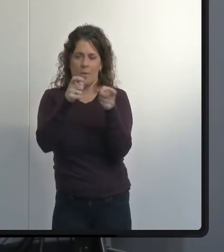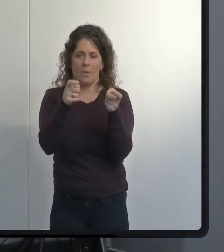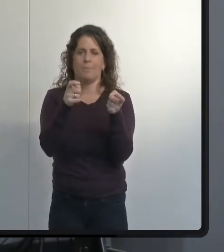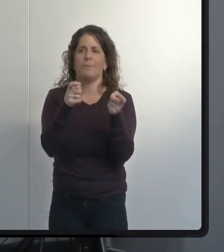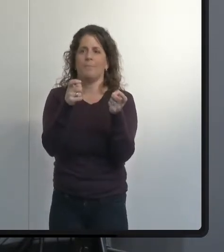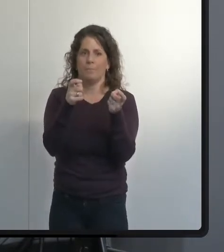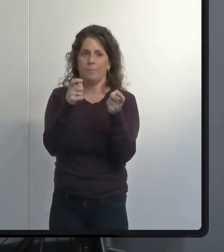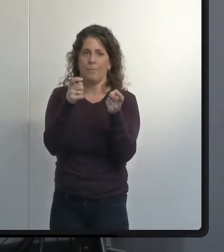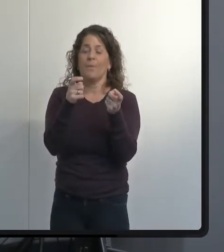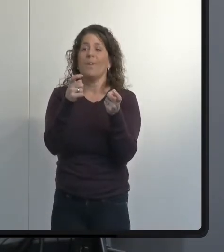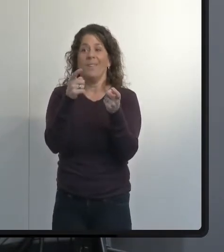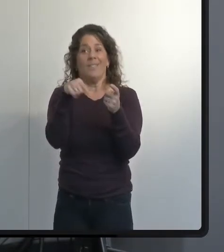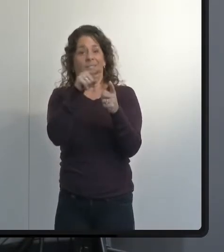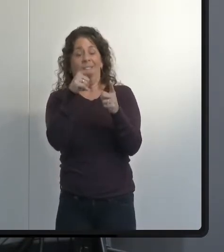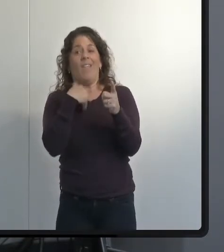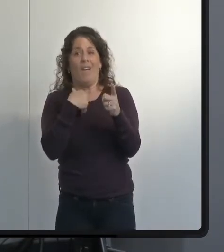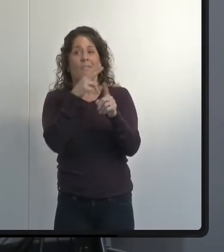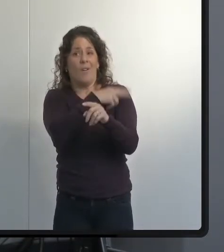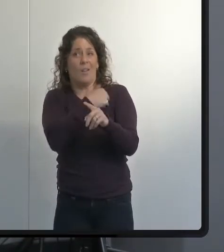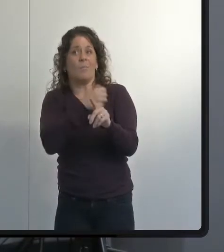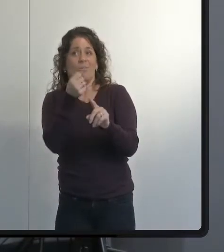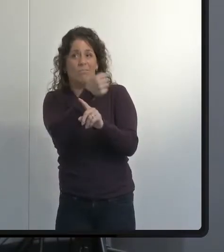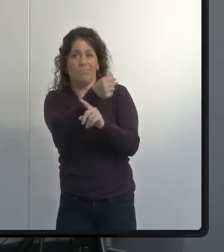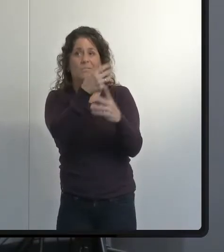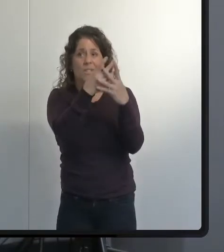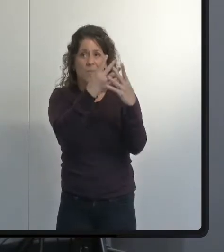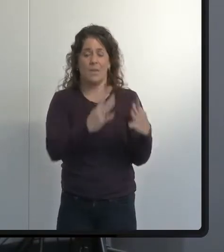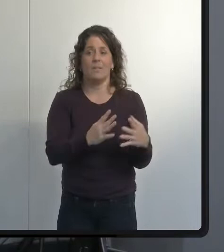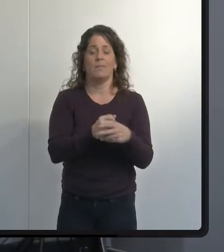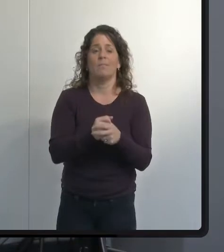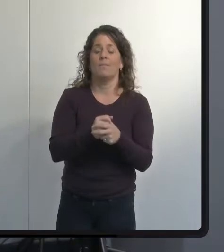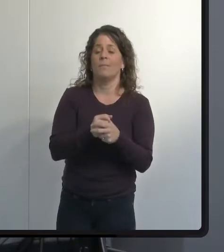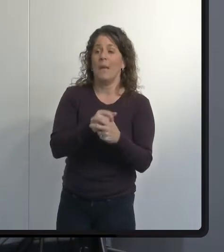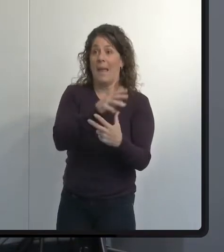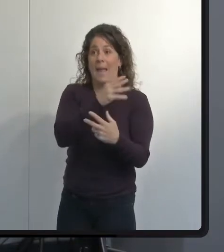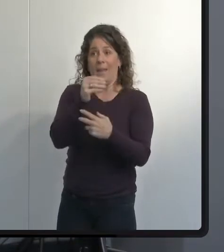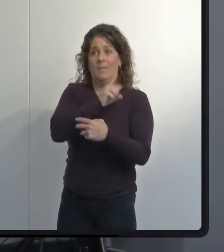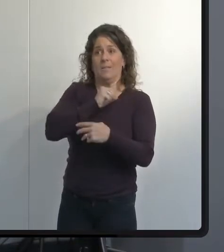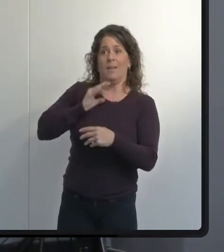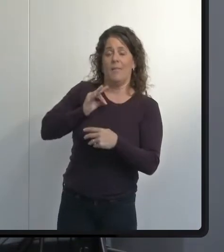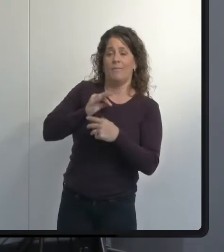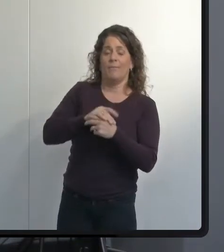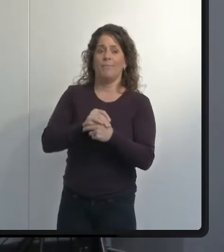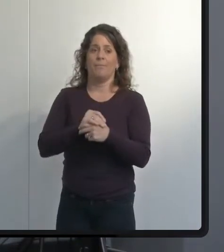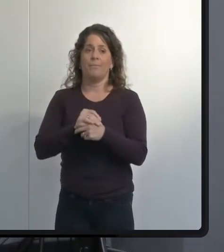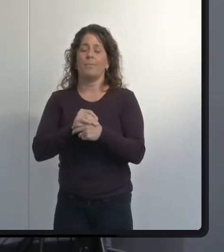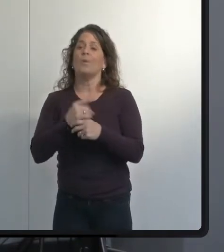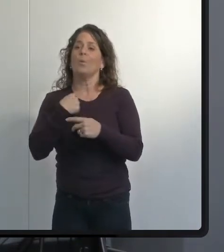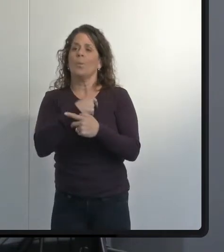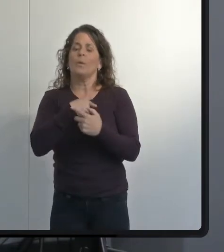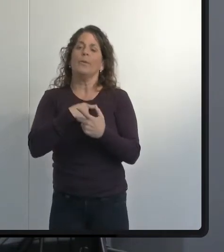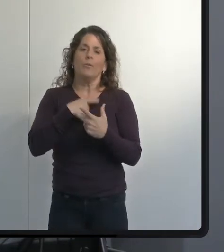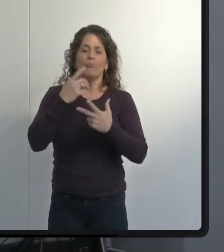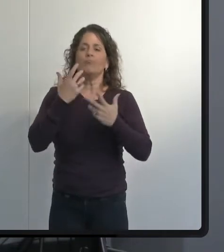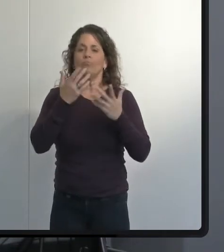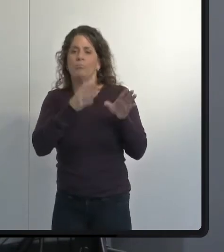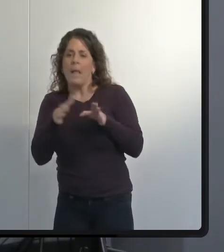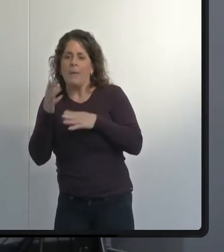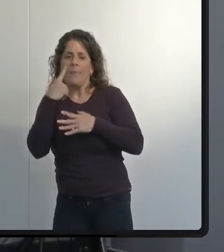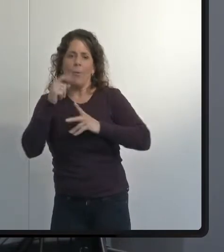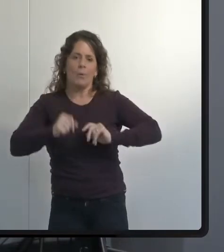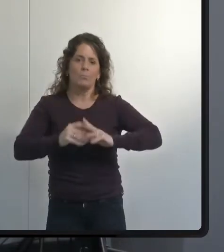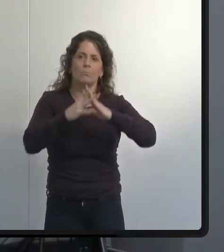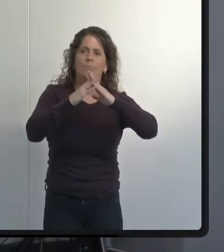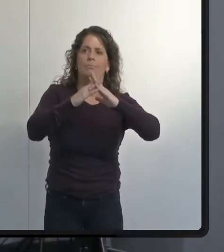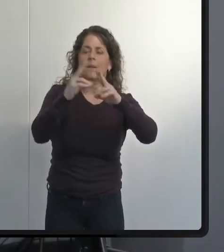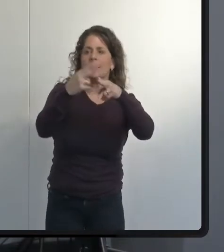are hospitalized cases. However, we are working with the Bureau of Prisons to support the development of an on-site medical facility to better